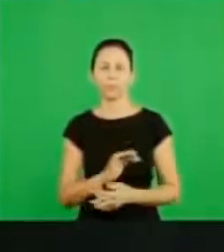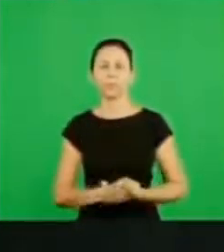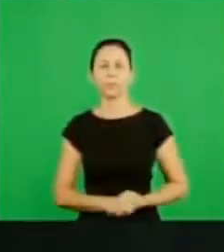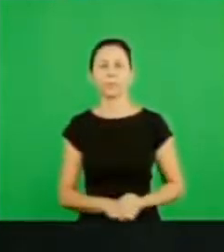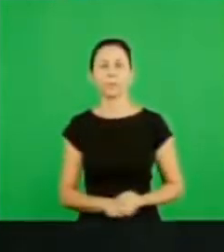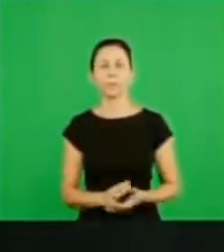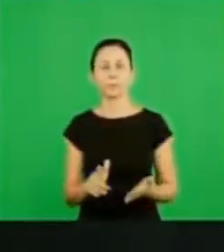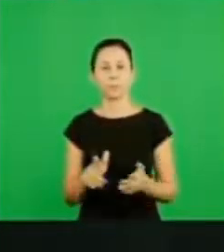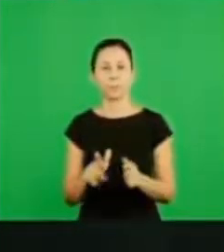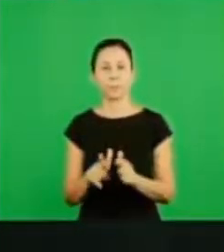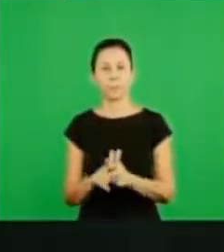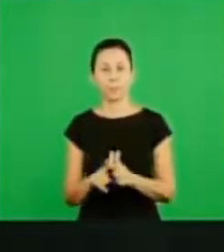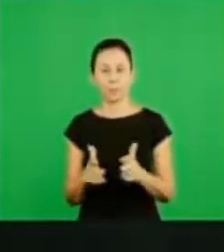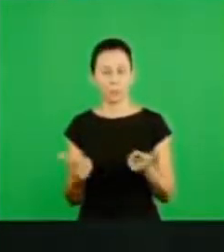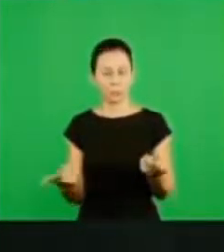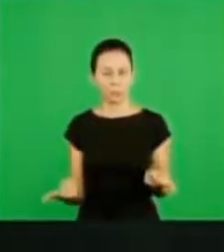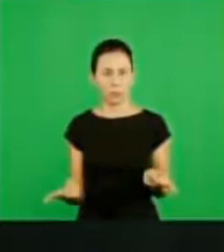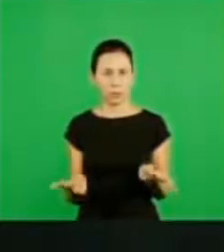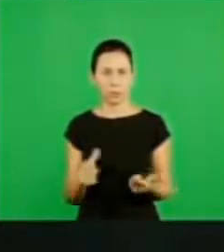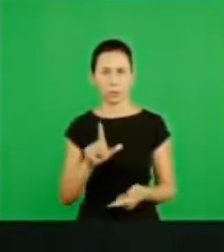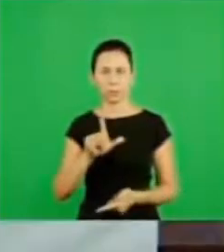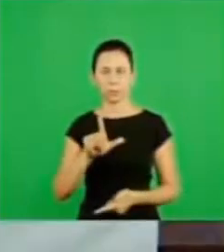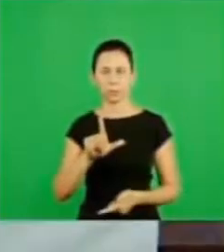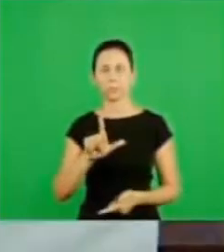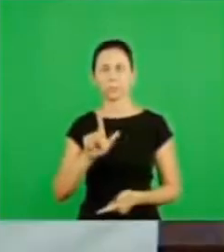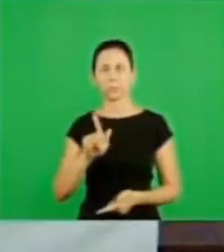A third of the living creatures of the sea died.